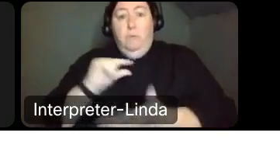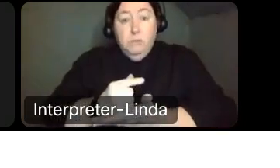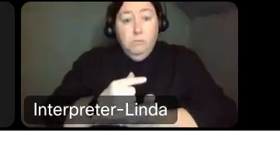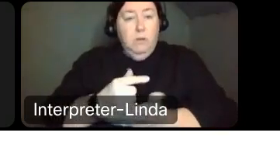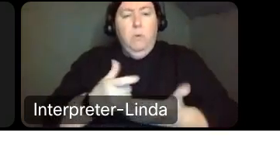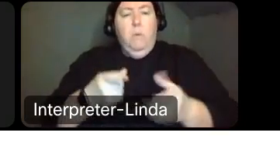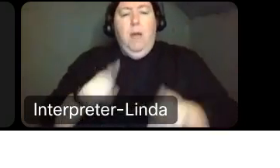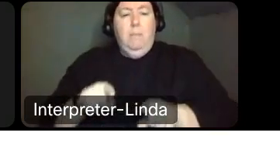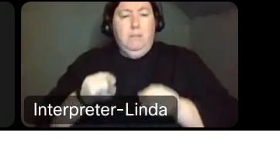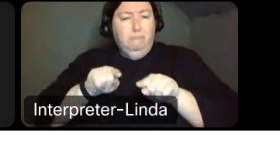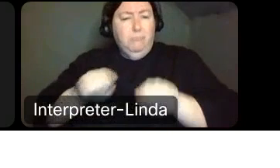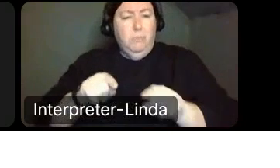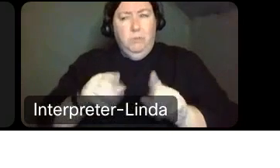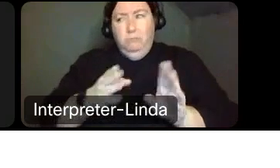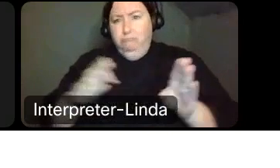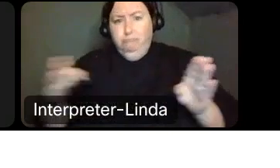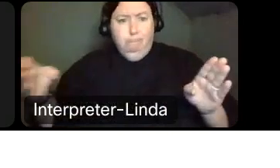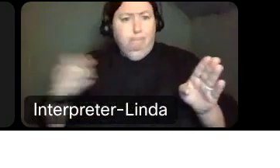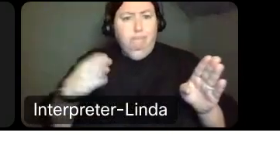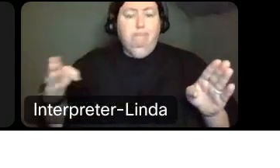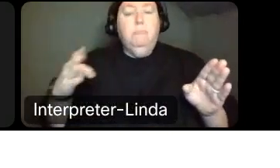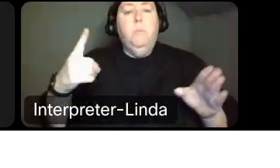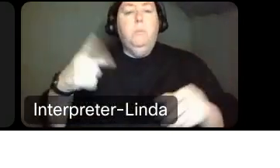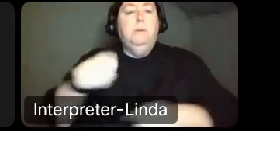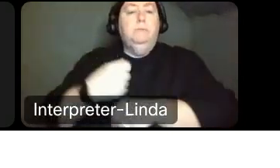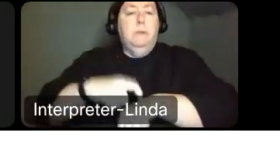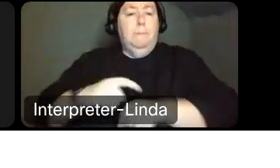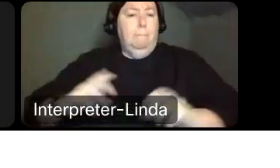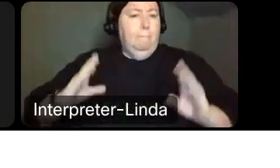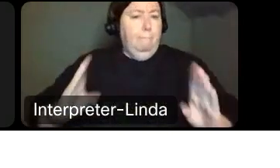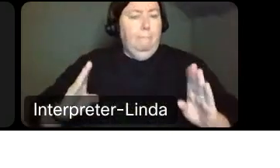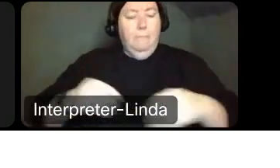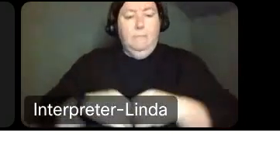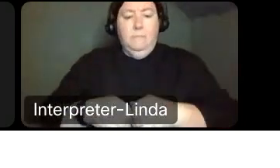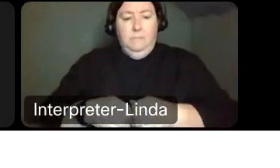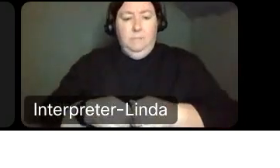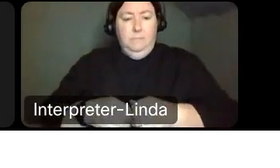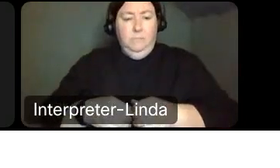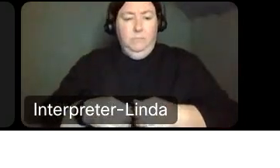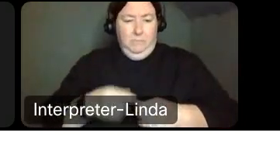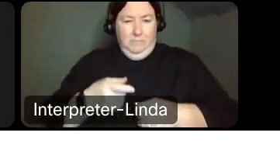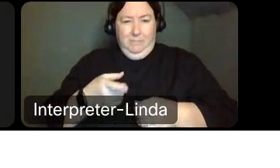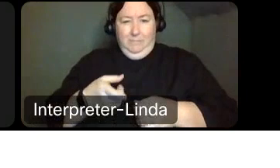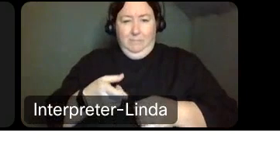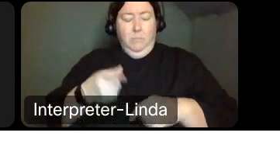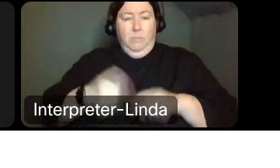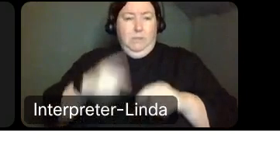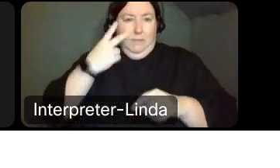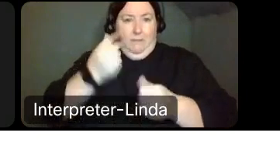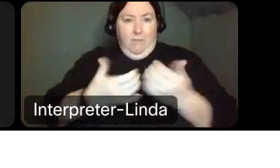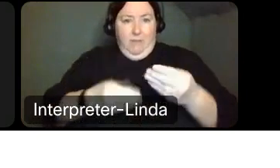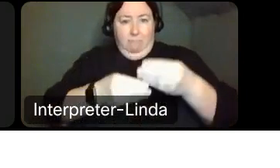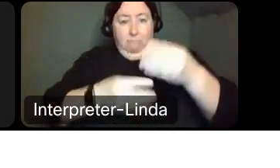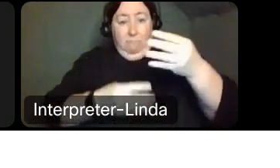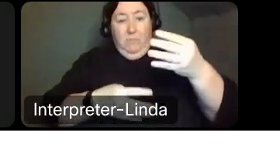year? And so you would answer that. There's a long drop down. You know, you're not seeing everything here for, you know, it's just